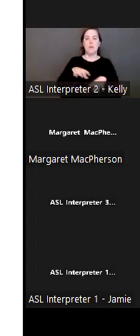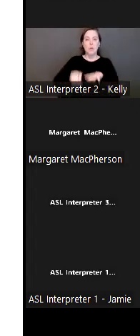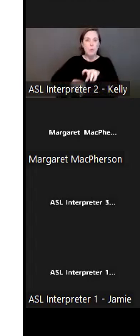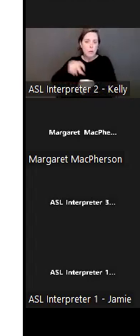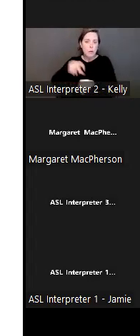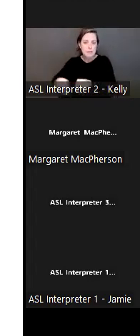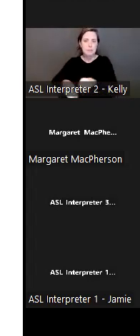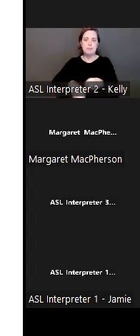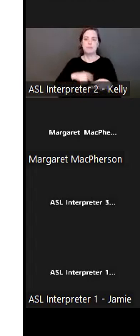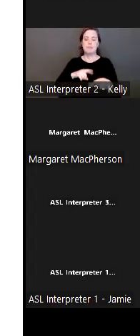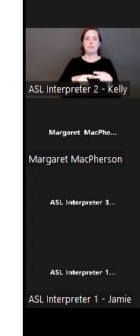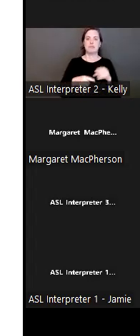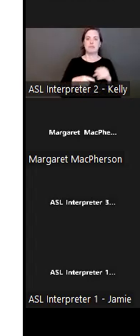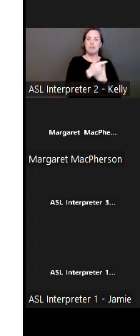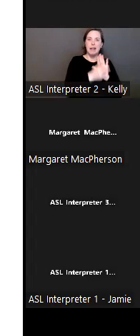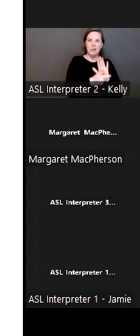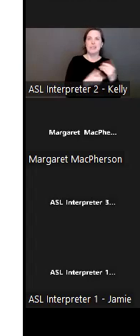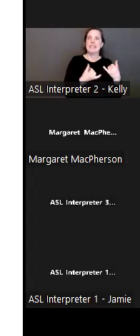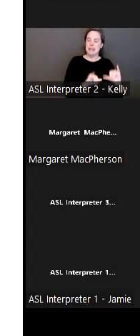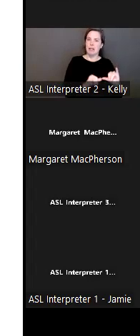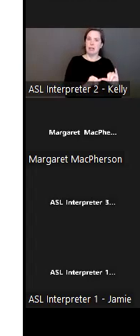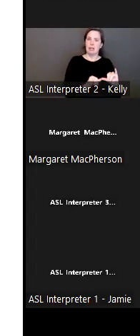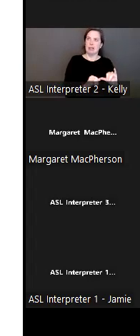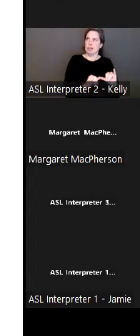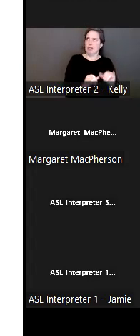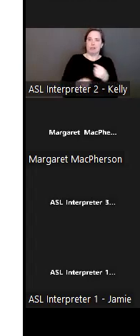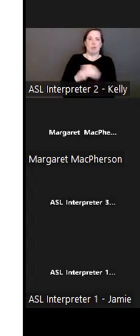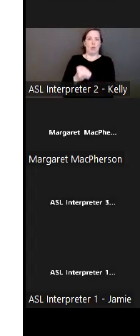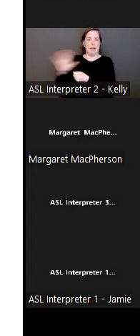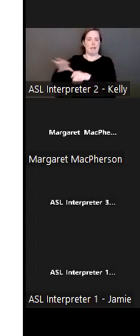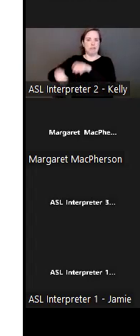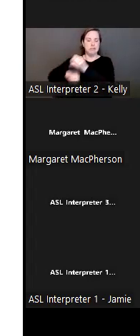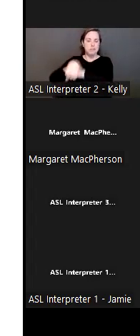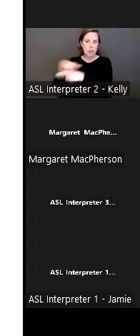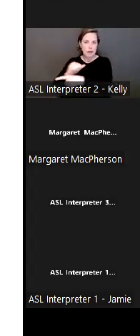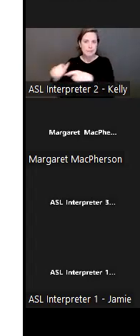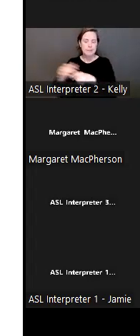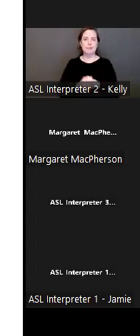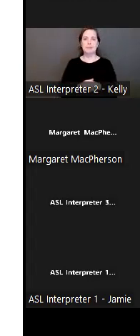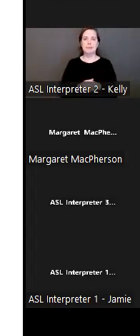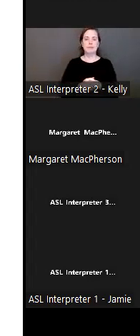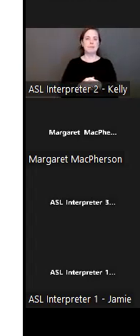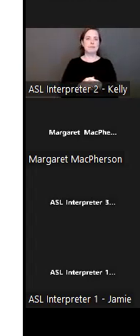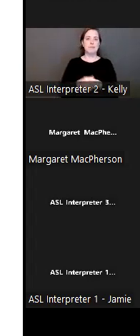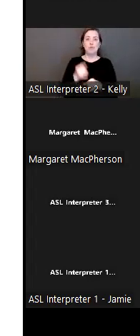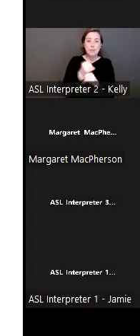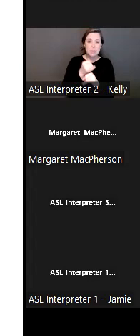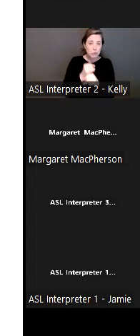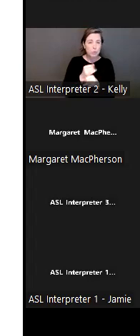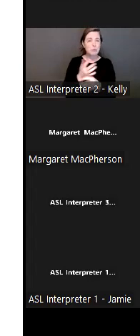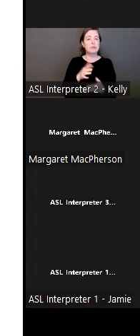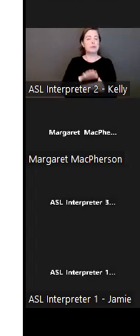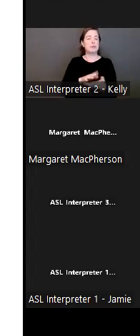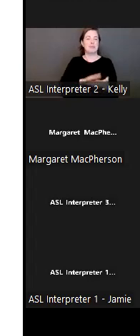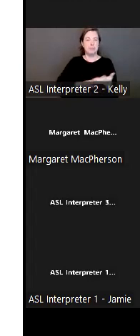and legislation that still exists that perpetuates colonial practices, residential schools, and so on. And I would also